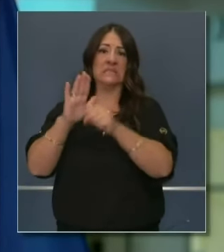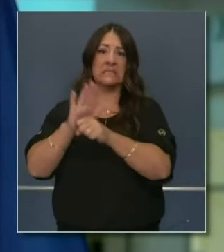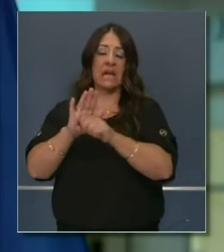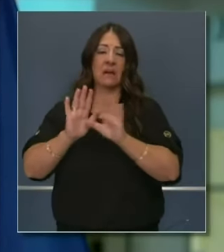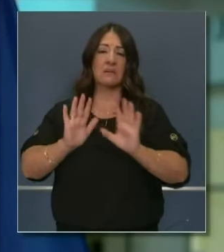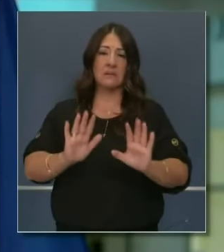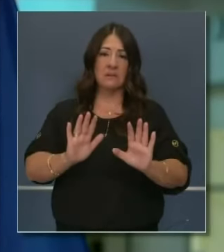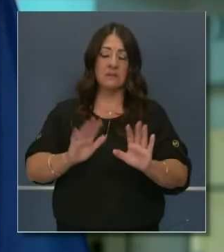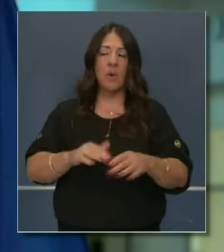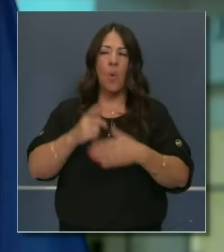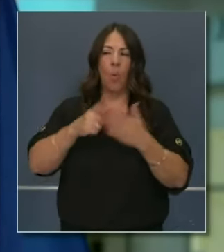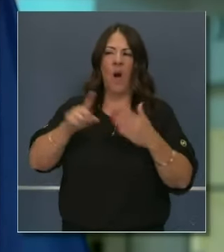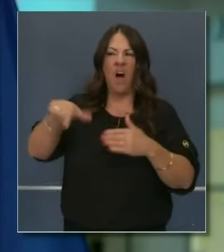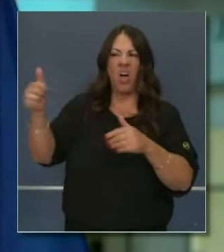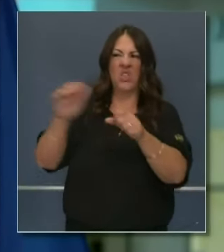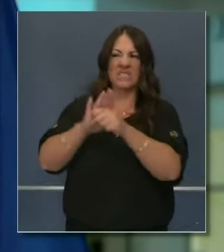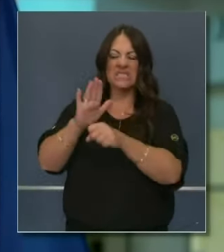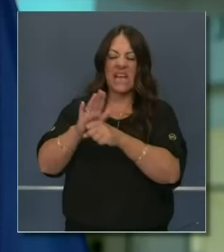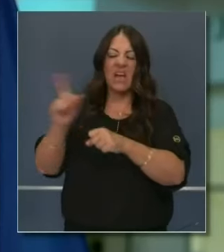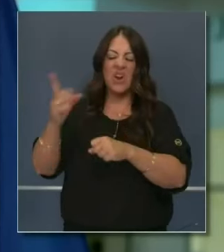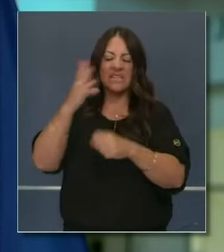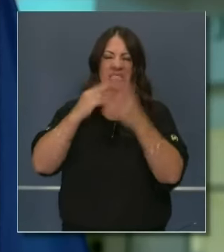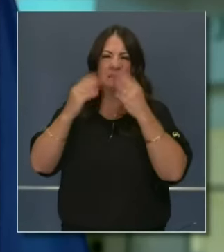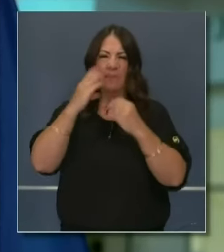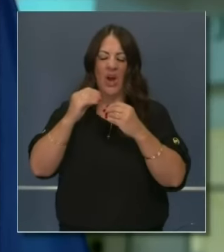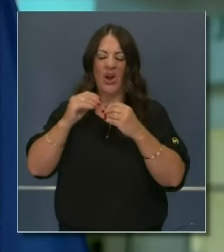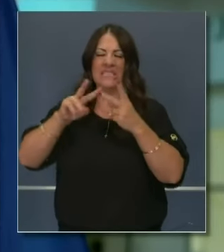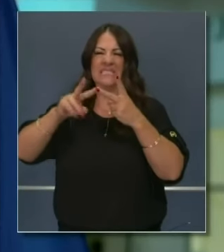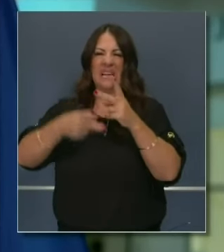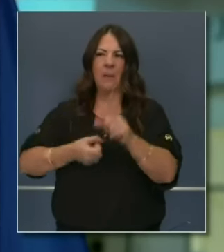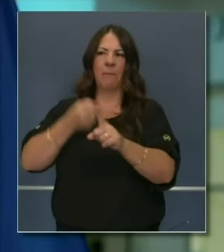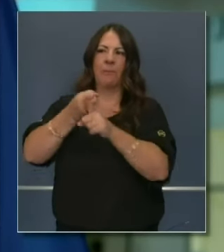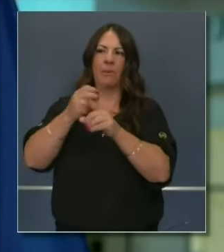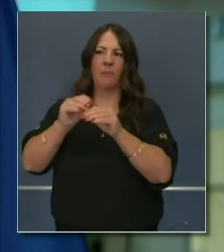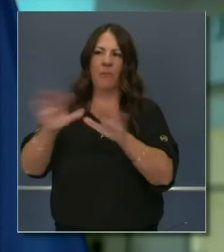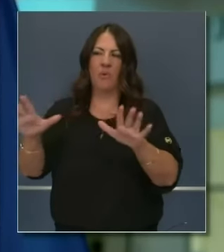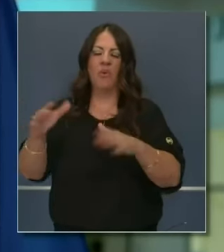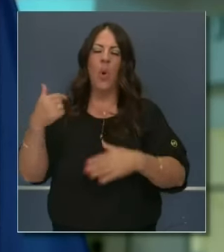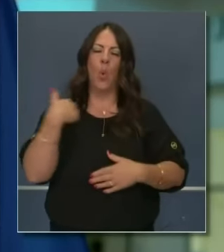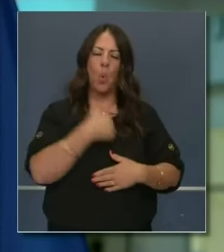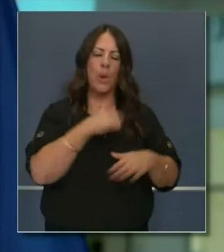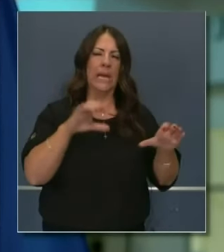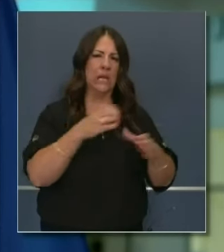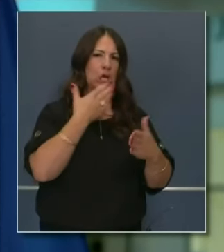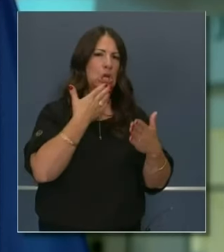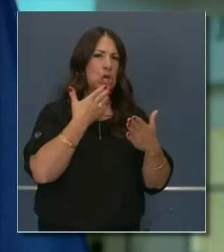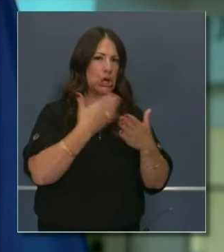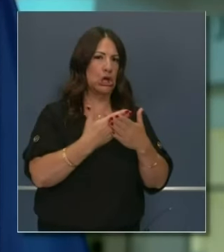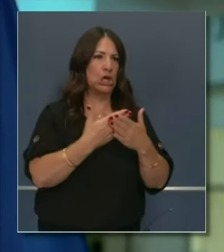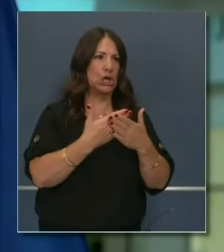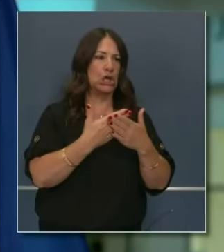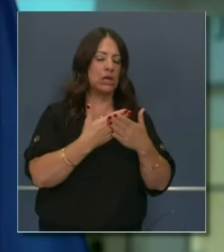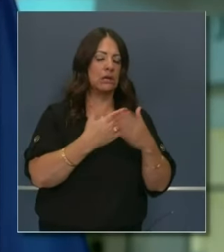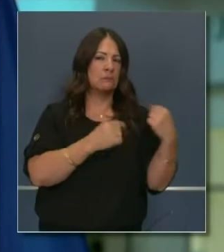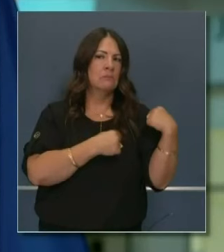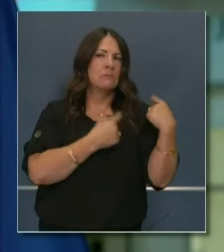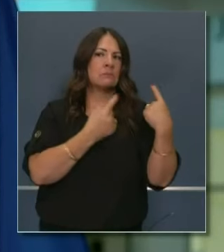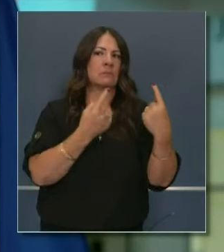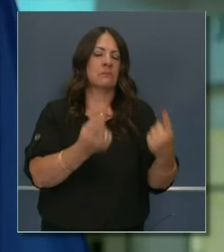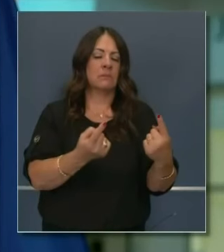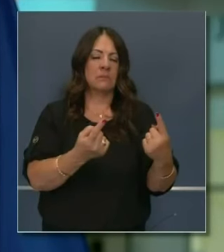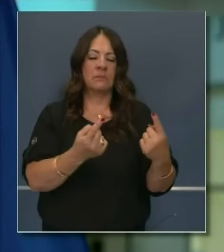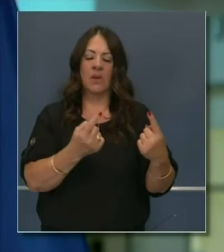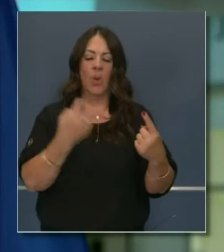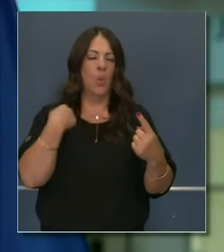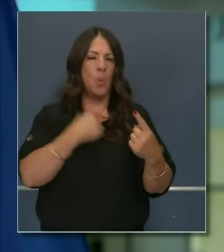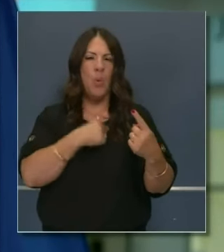as a second wave. We did a little better in terms of our first wave, never again breaking 8% positivity over a 14-day